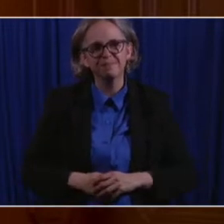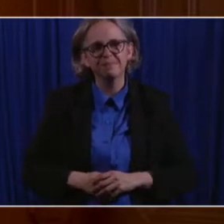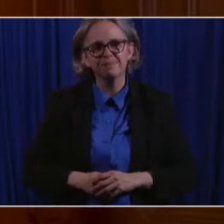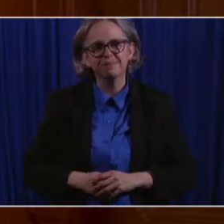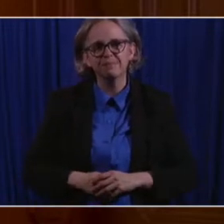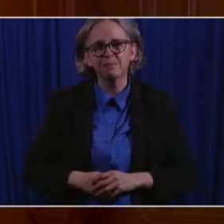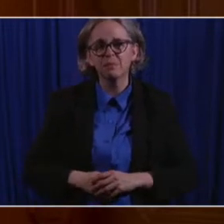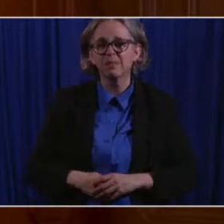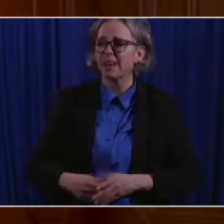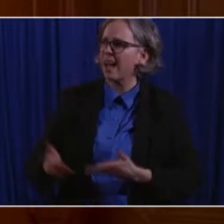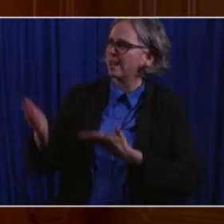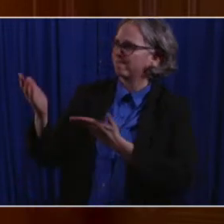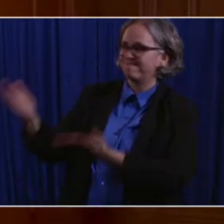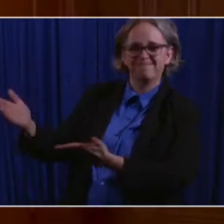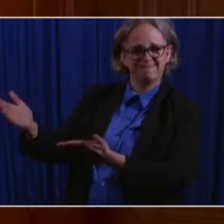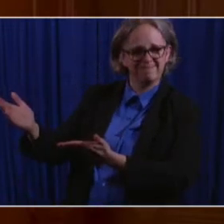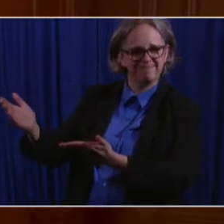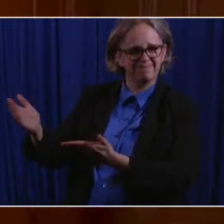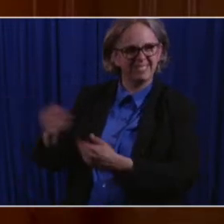So these are all the different